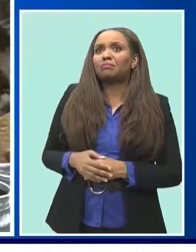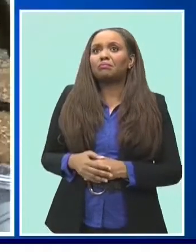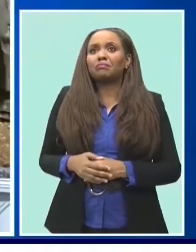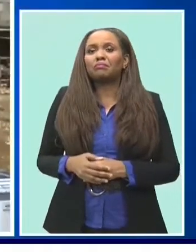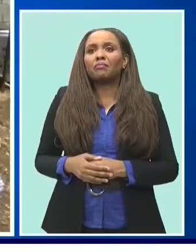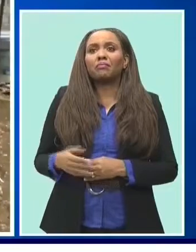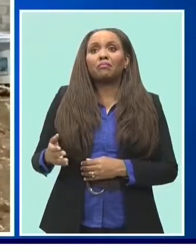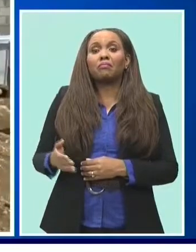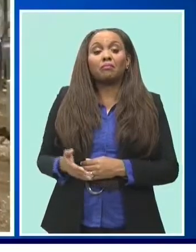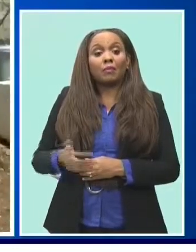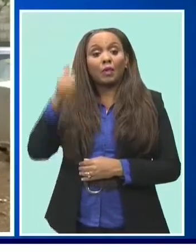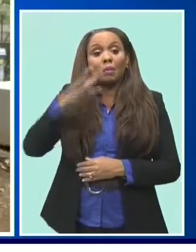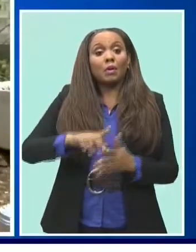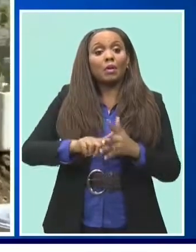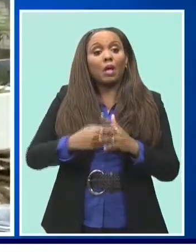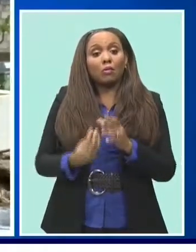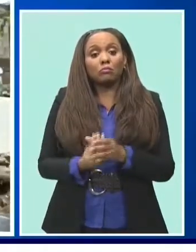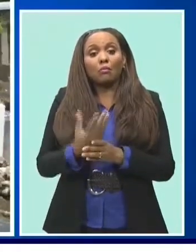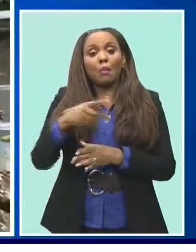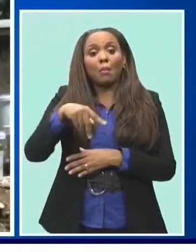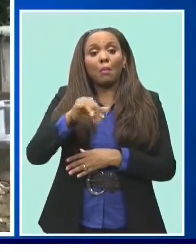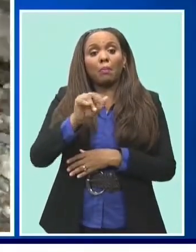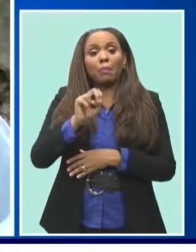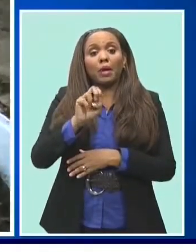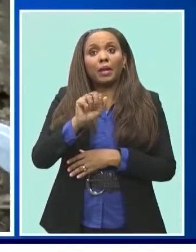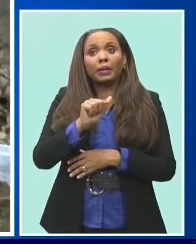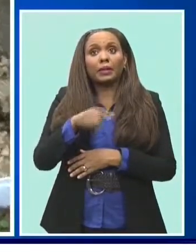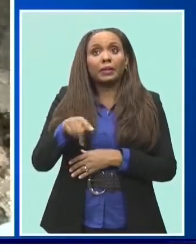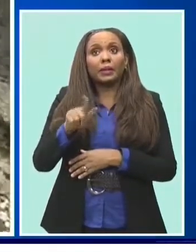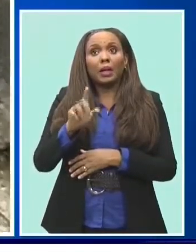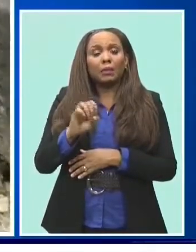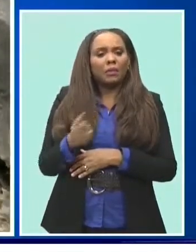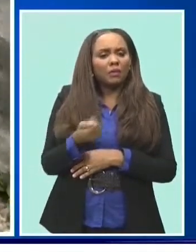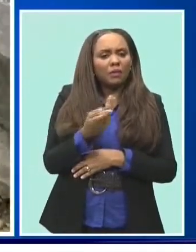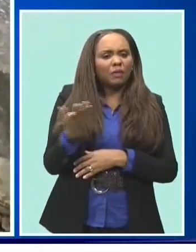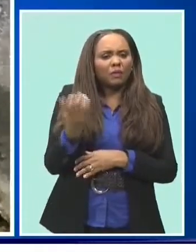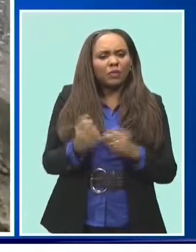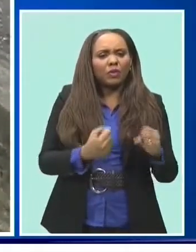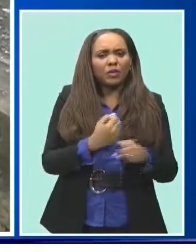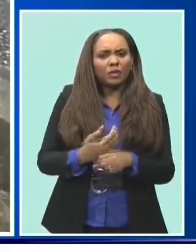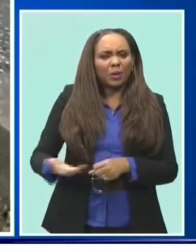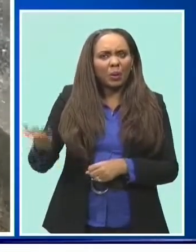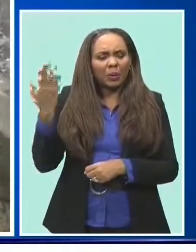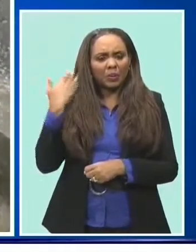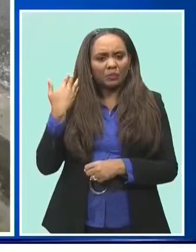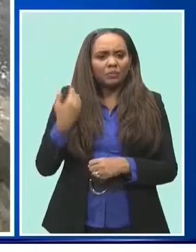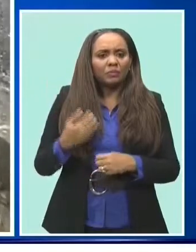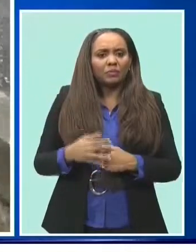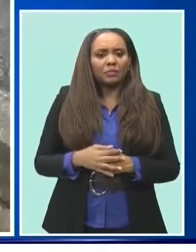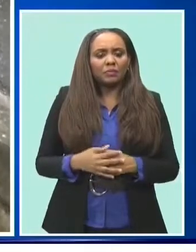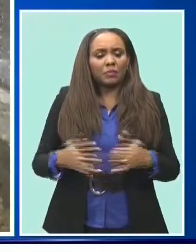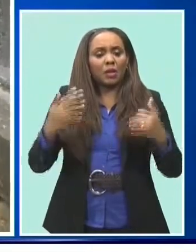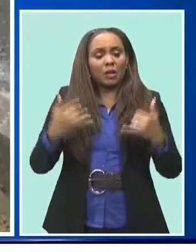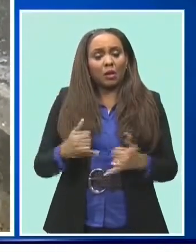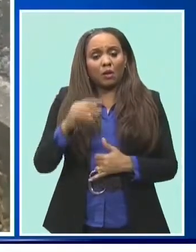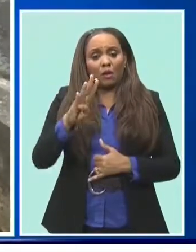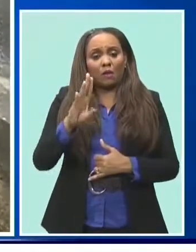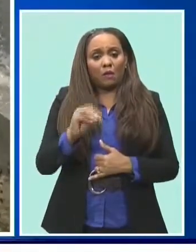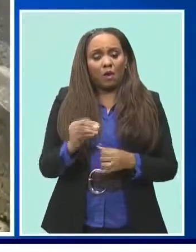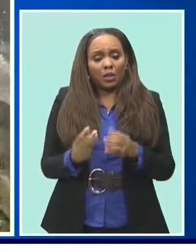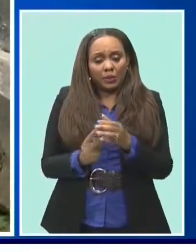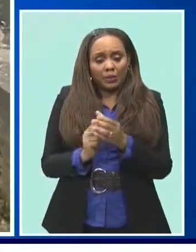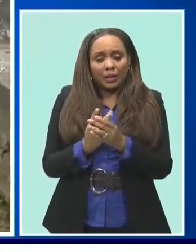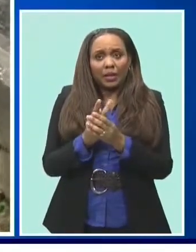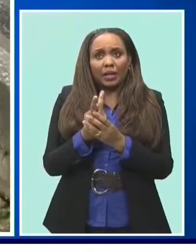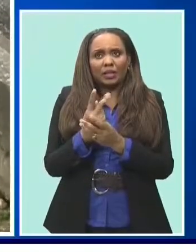started growing pineapples 5 years ago. He tells us how he moved from a single clipping to nearly 40 plants which produce over